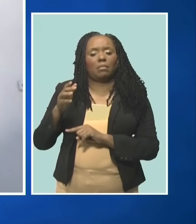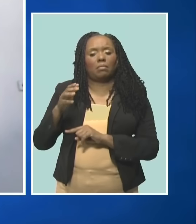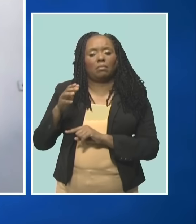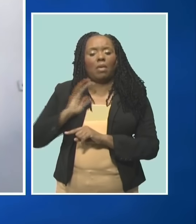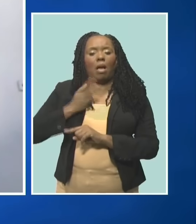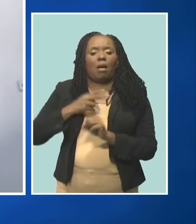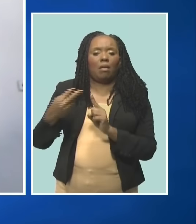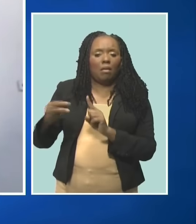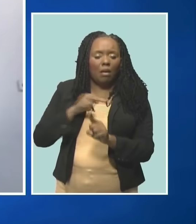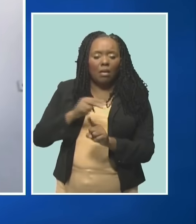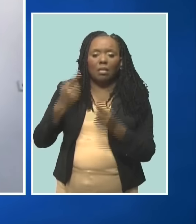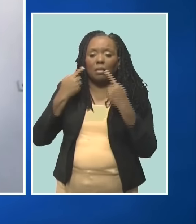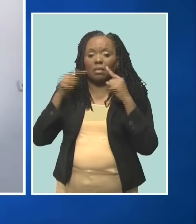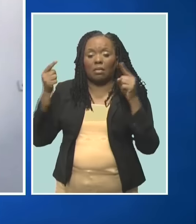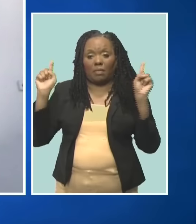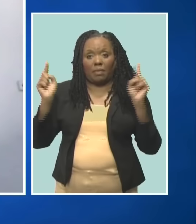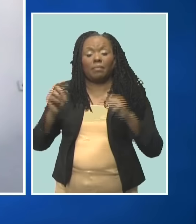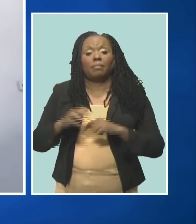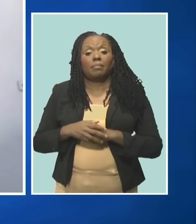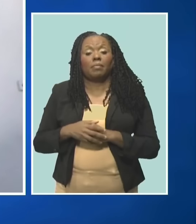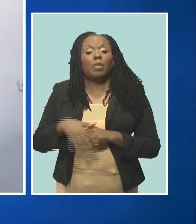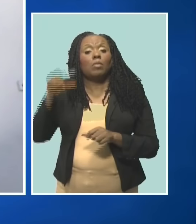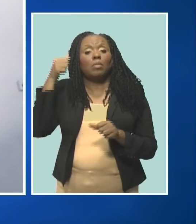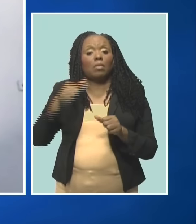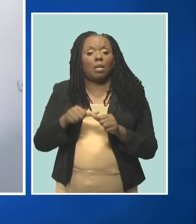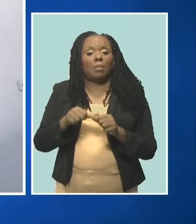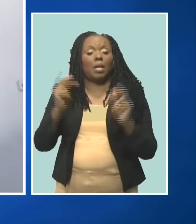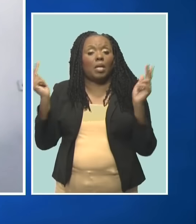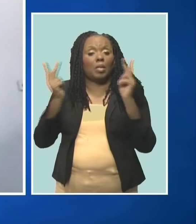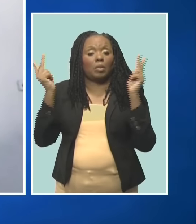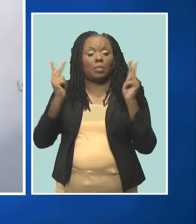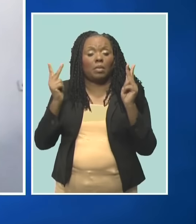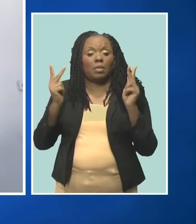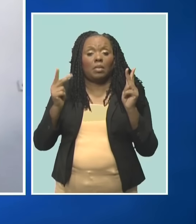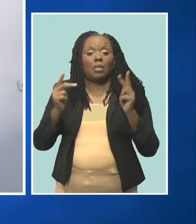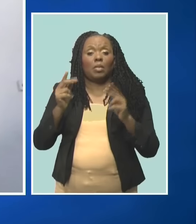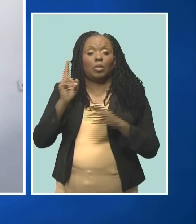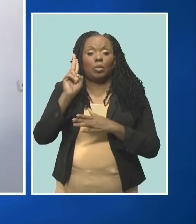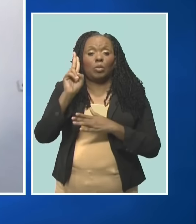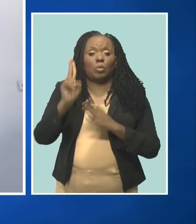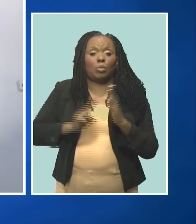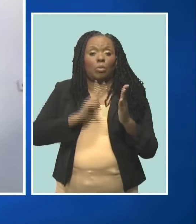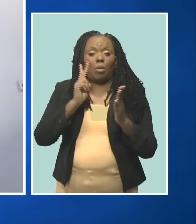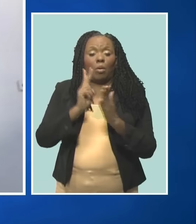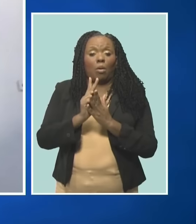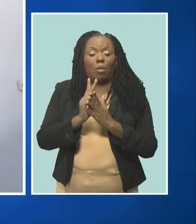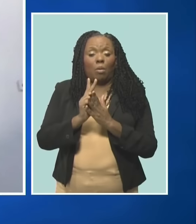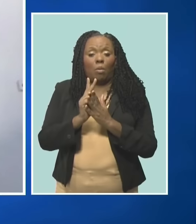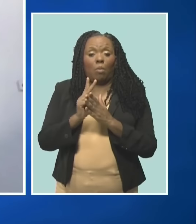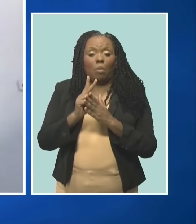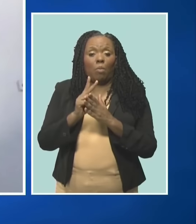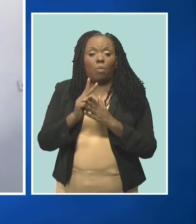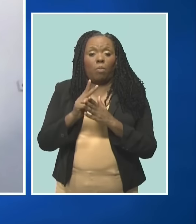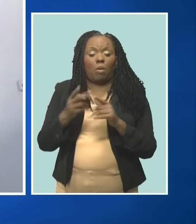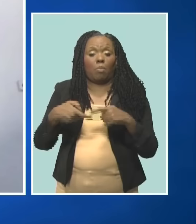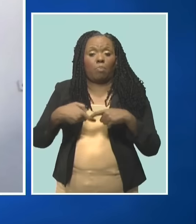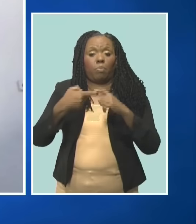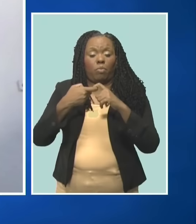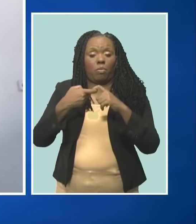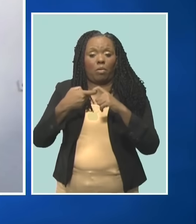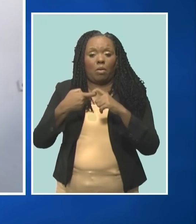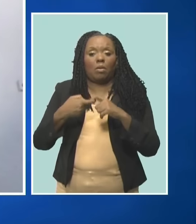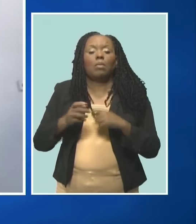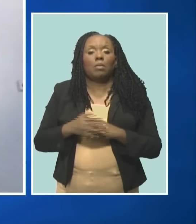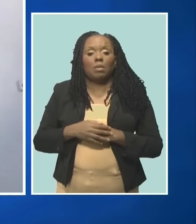go to Grand Kadumit, yes, we had a 2-hour late start, and I hope that people are recognizing now